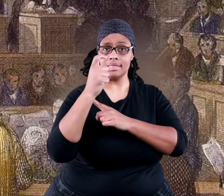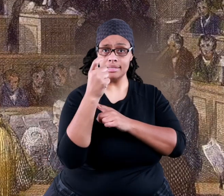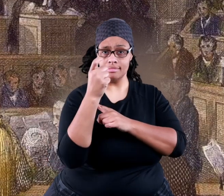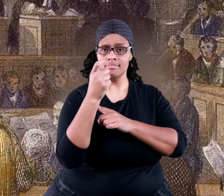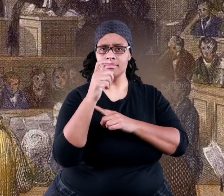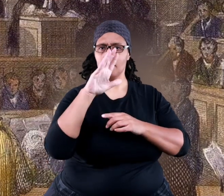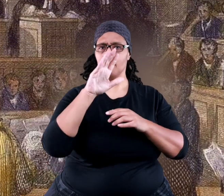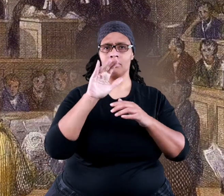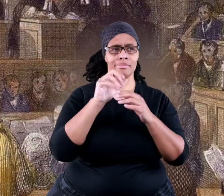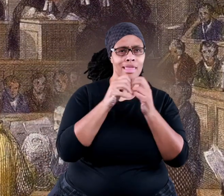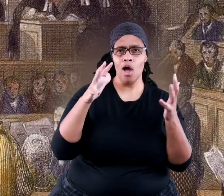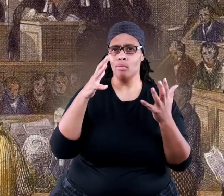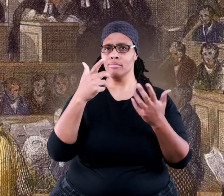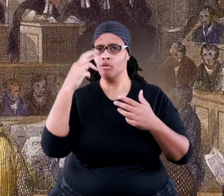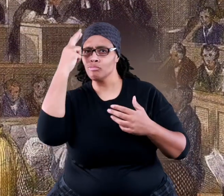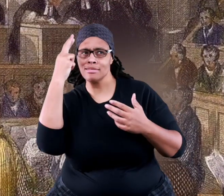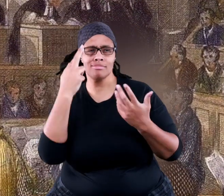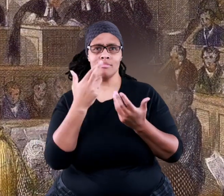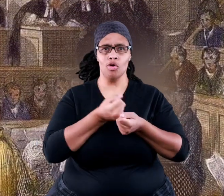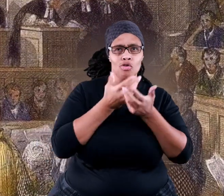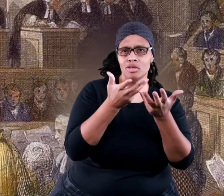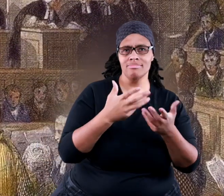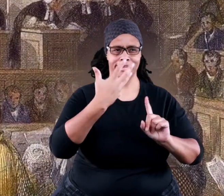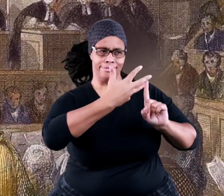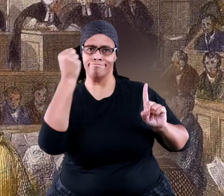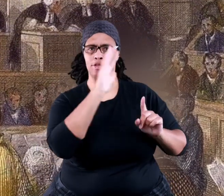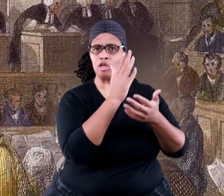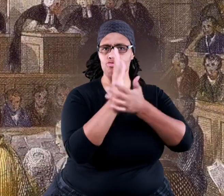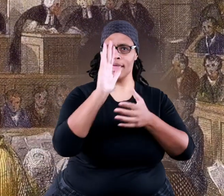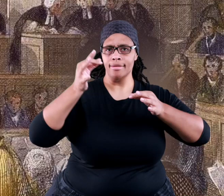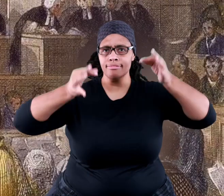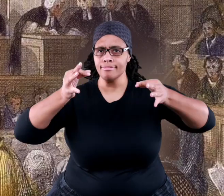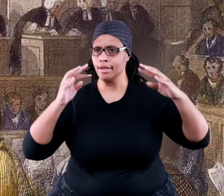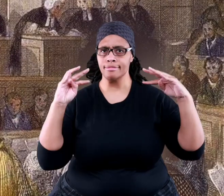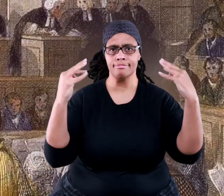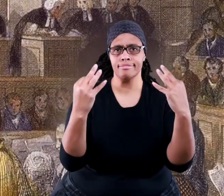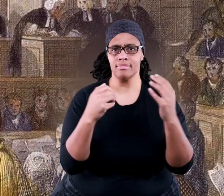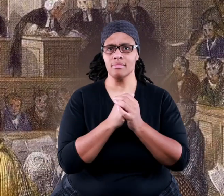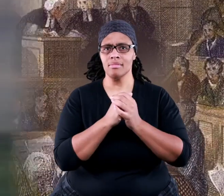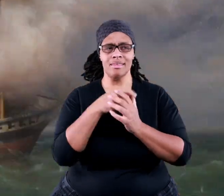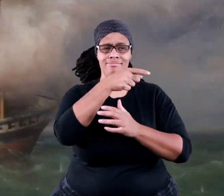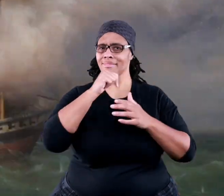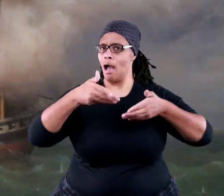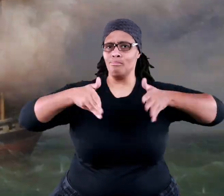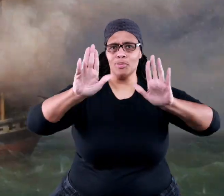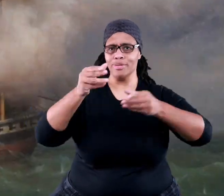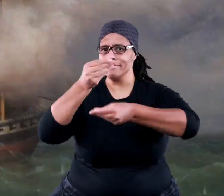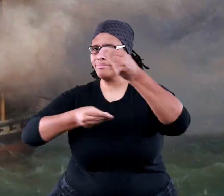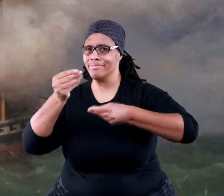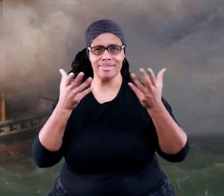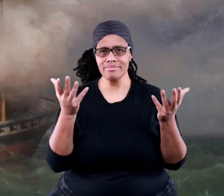the colonists without cause or reason, taking away their right to have a trial by jury. They were